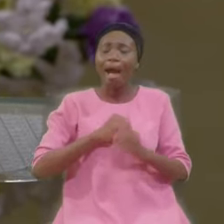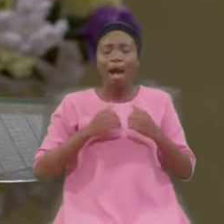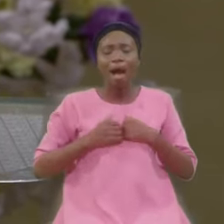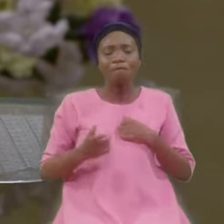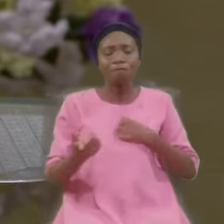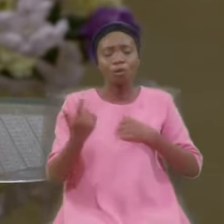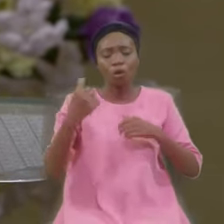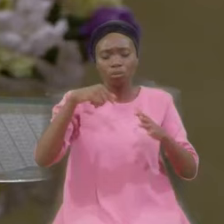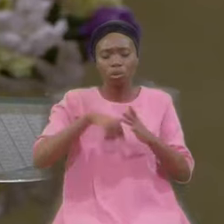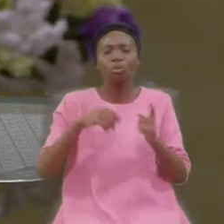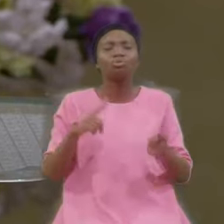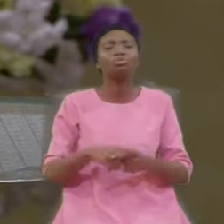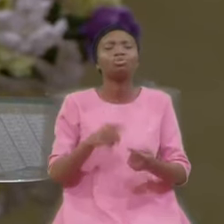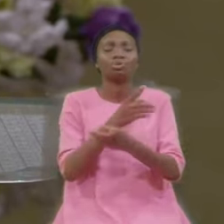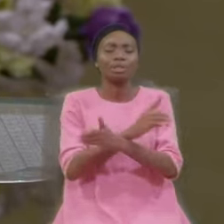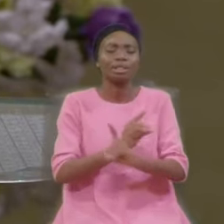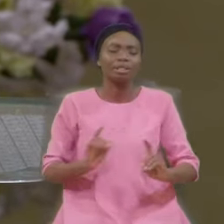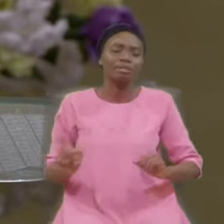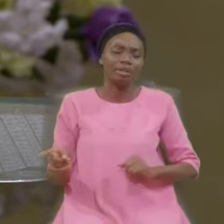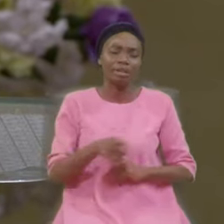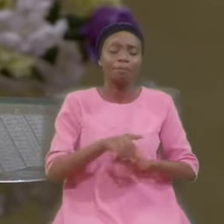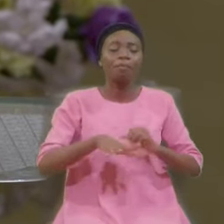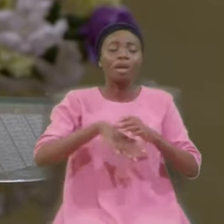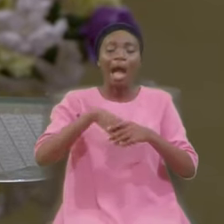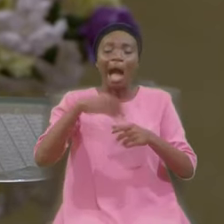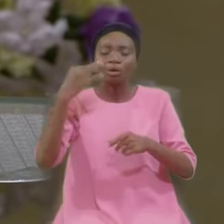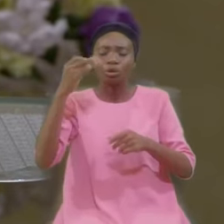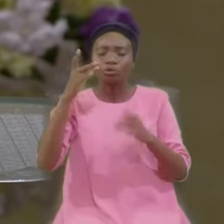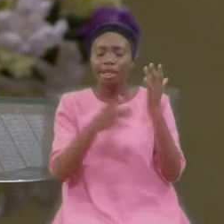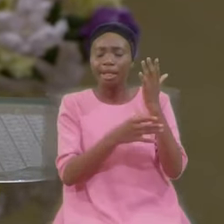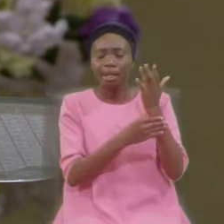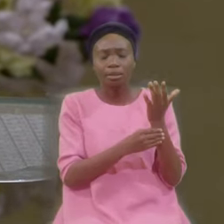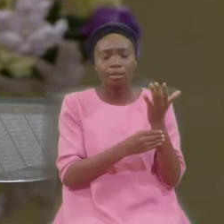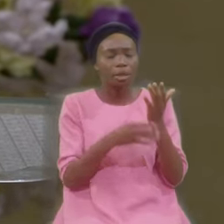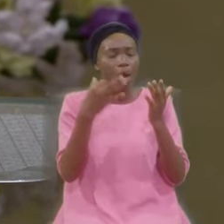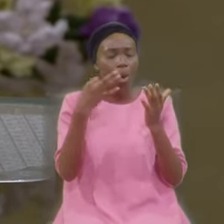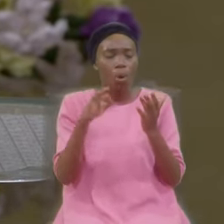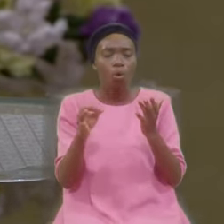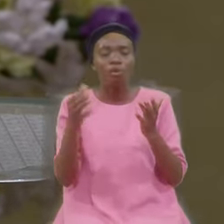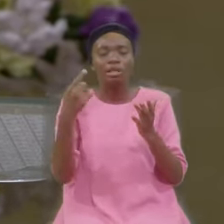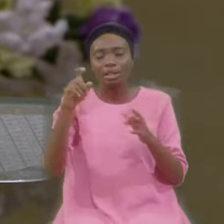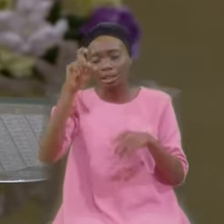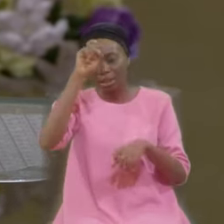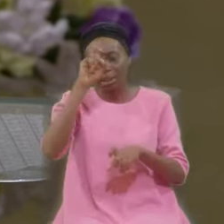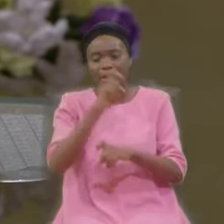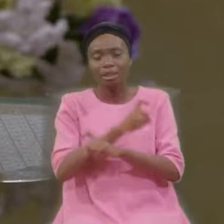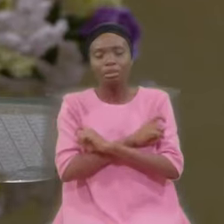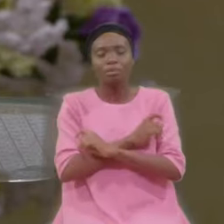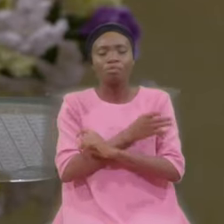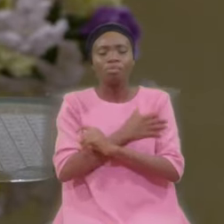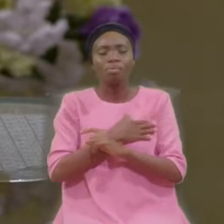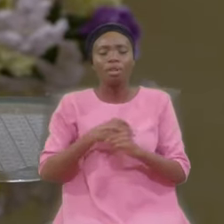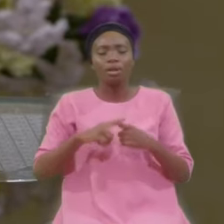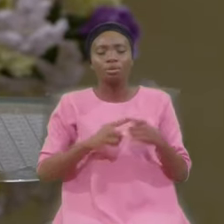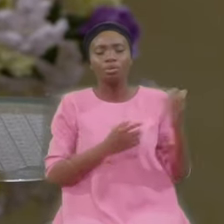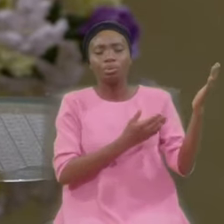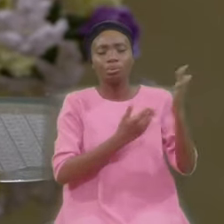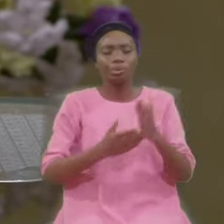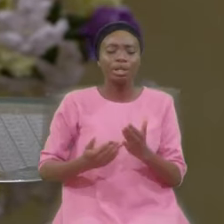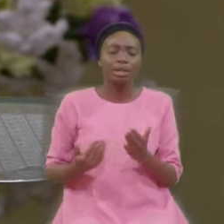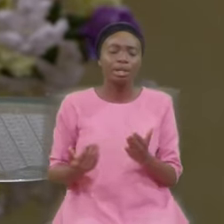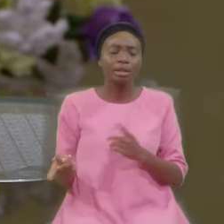to deliver them out of the hand of the Egyptians and to bring them